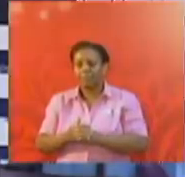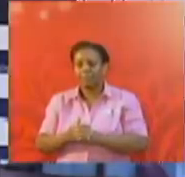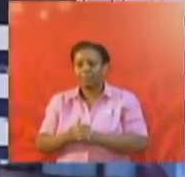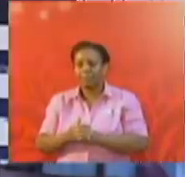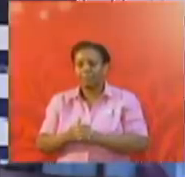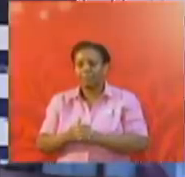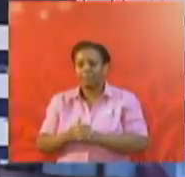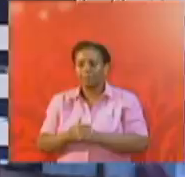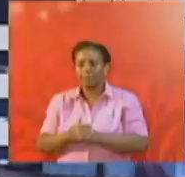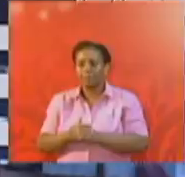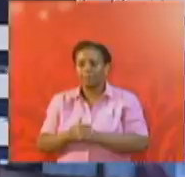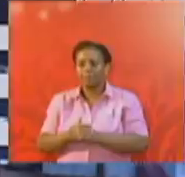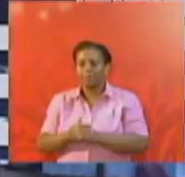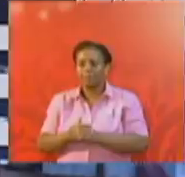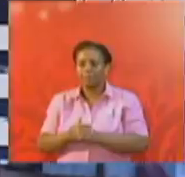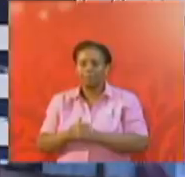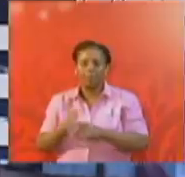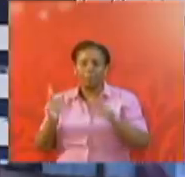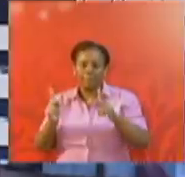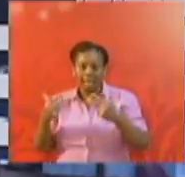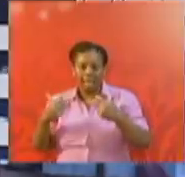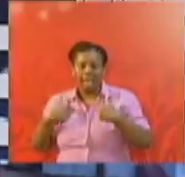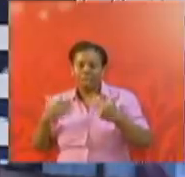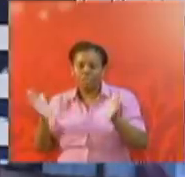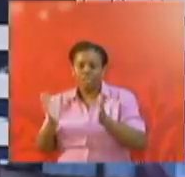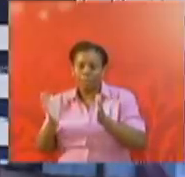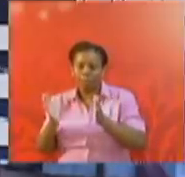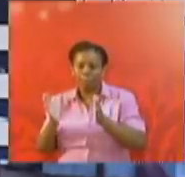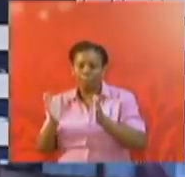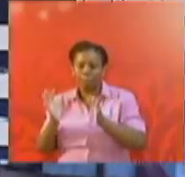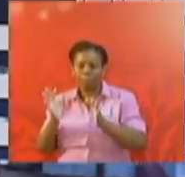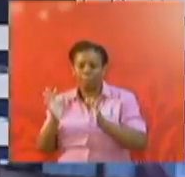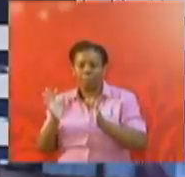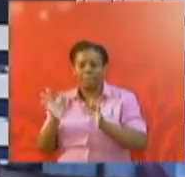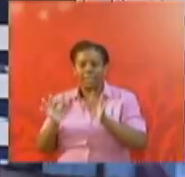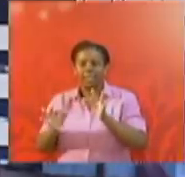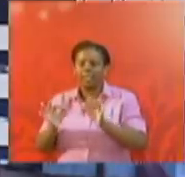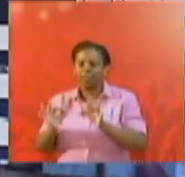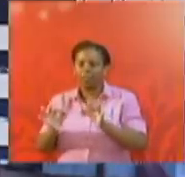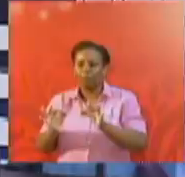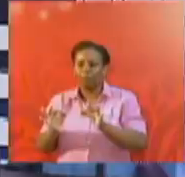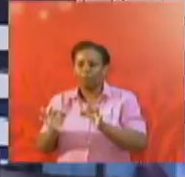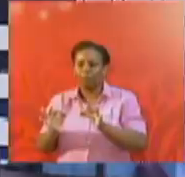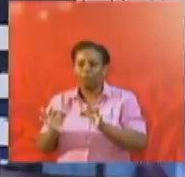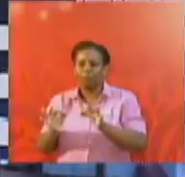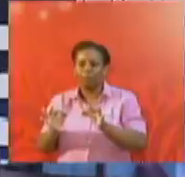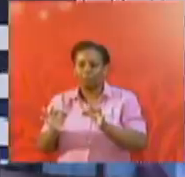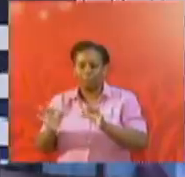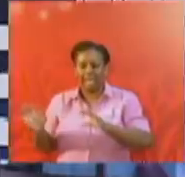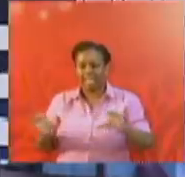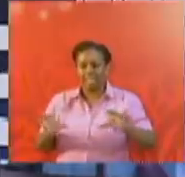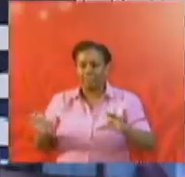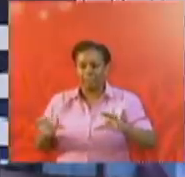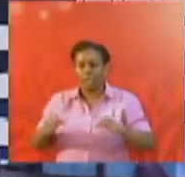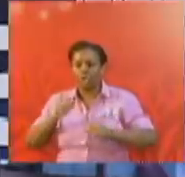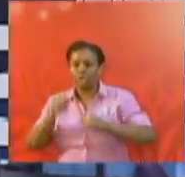certain number of people, a very small amount, who when they leave hospital, if they were athletes, they won't be able to perform at that level again. Their lungs may